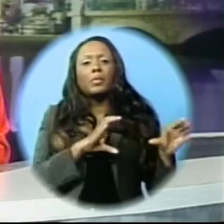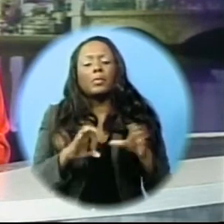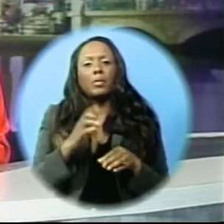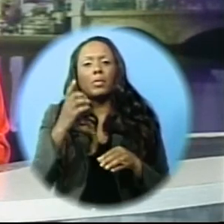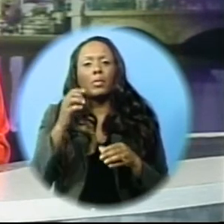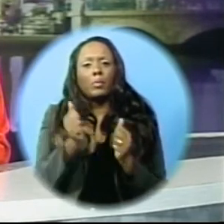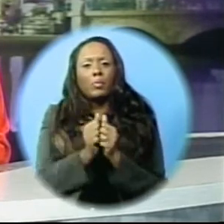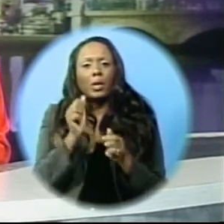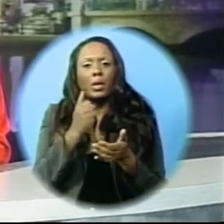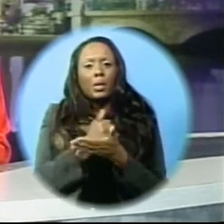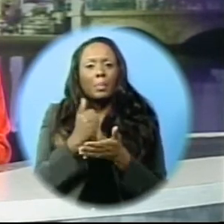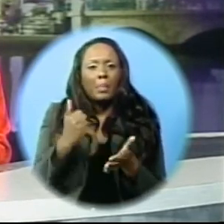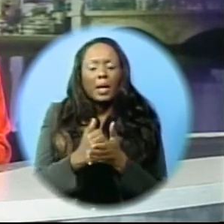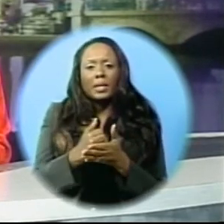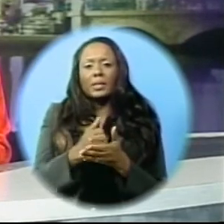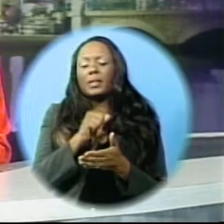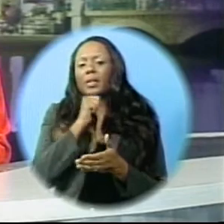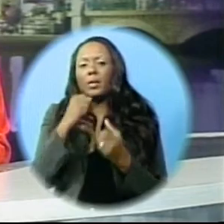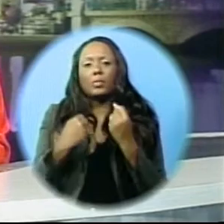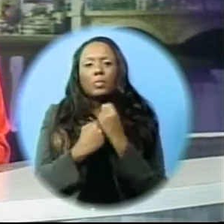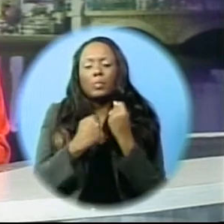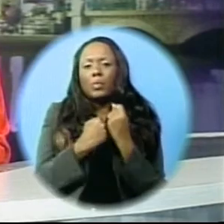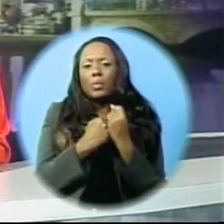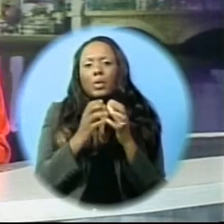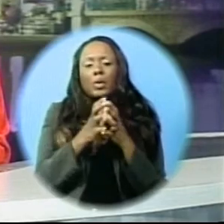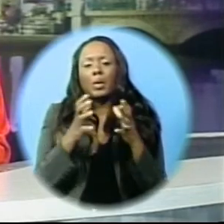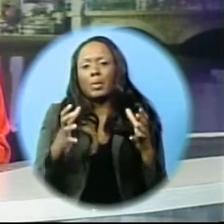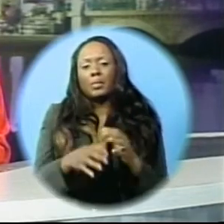financial institutions to support entrepreneurship.